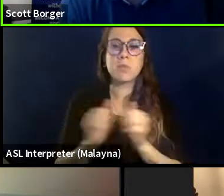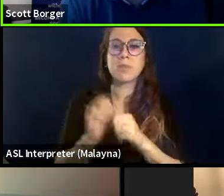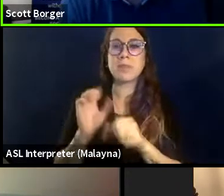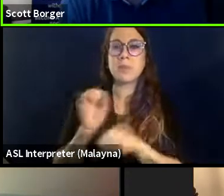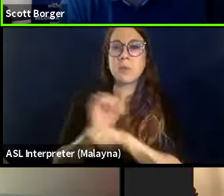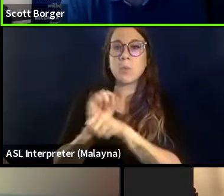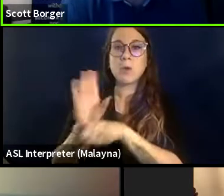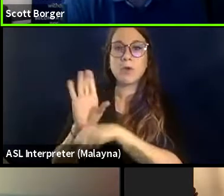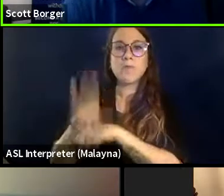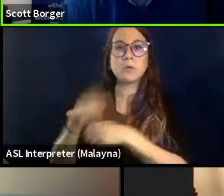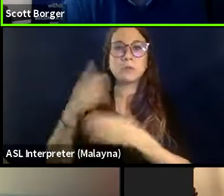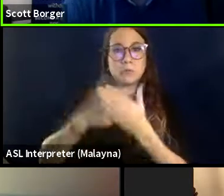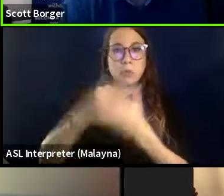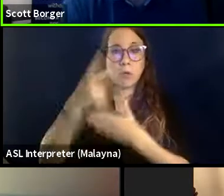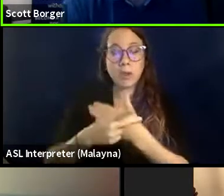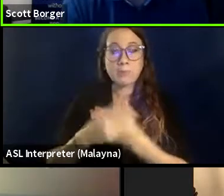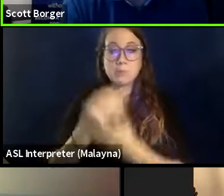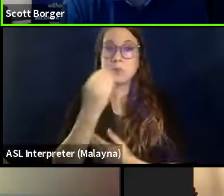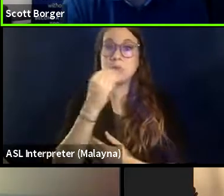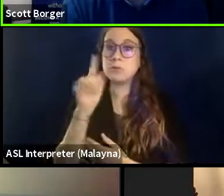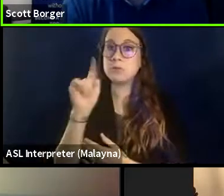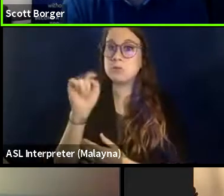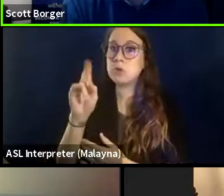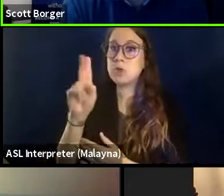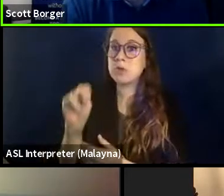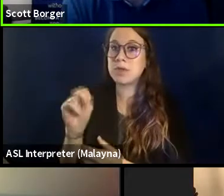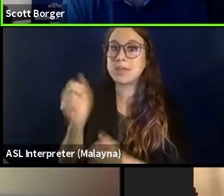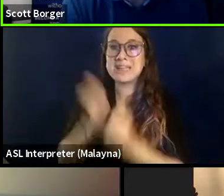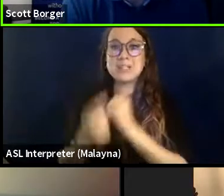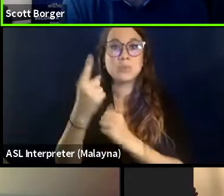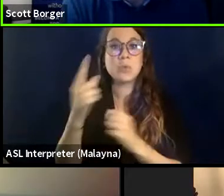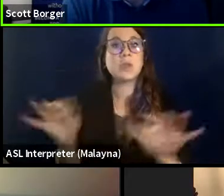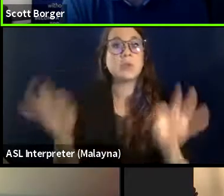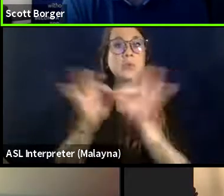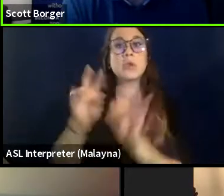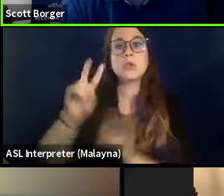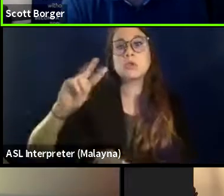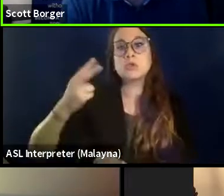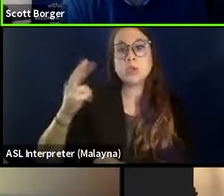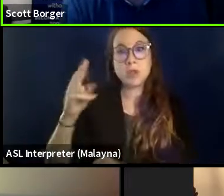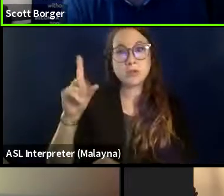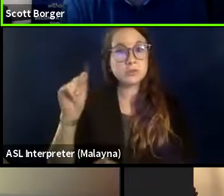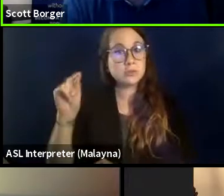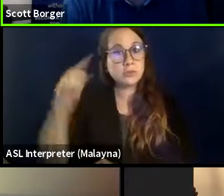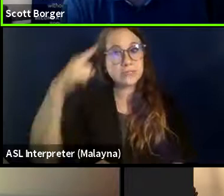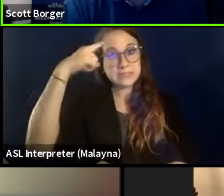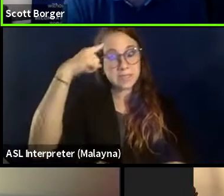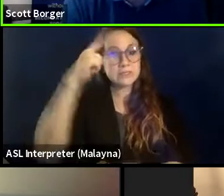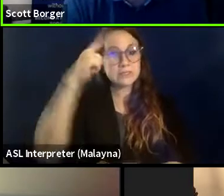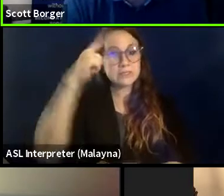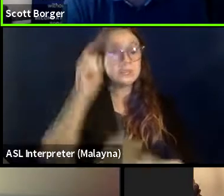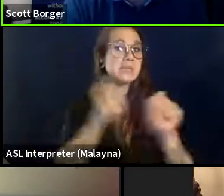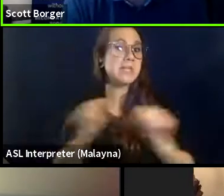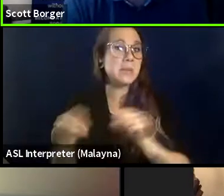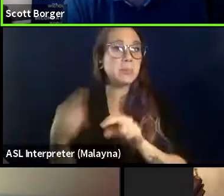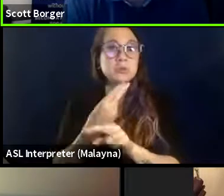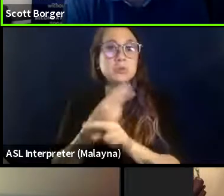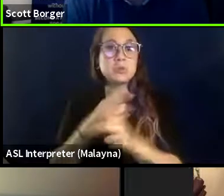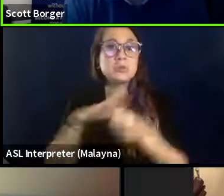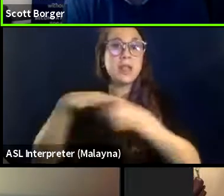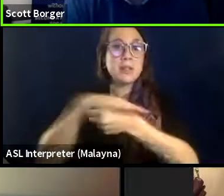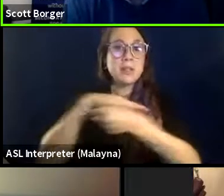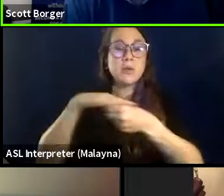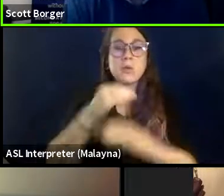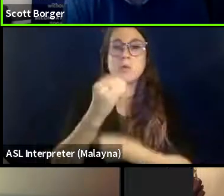the food token, each one is worth $2.20 and is able to be used at local food vendors to be